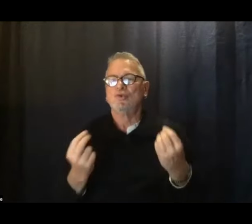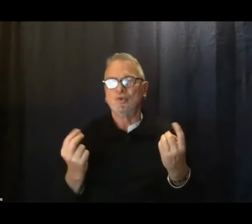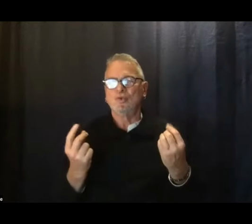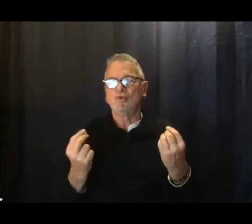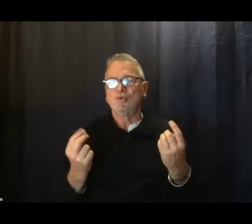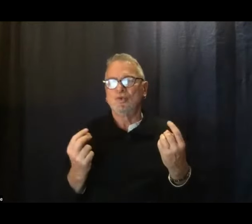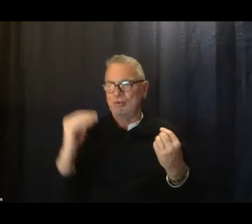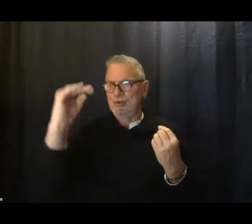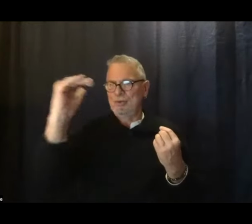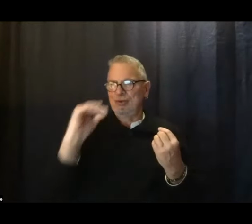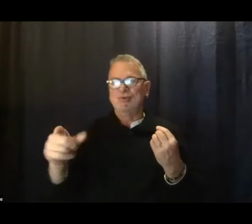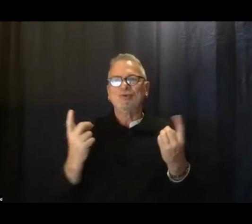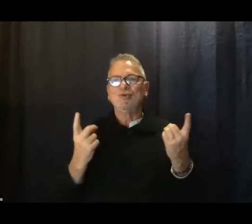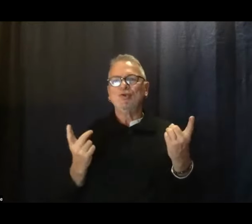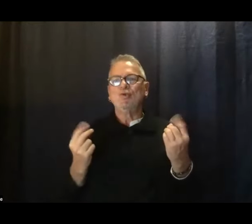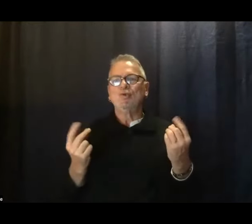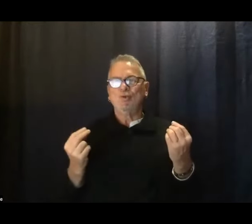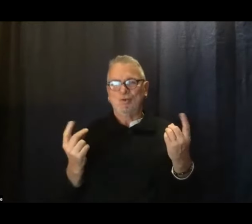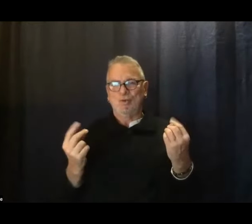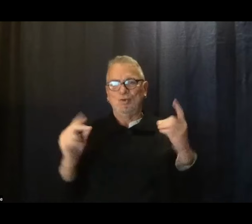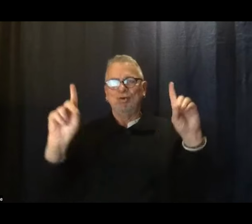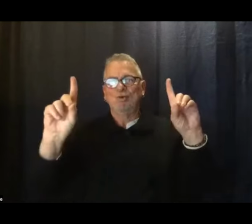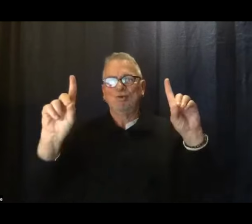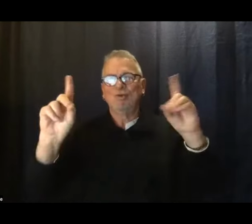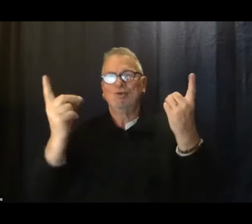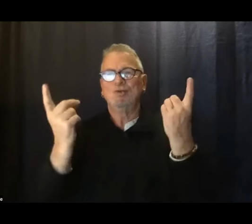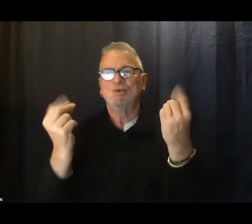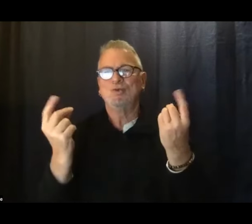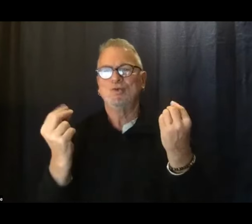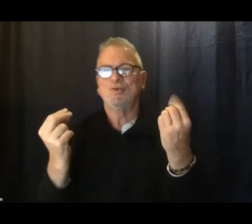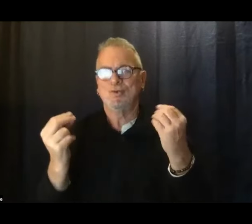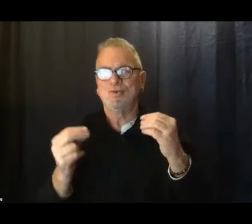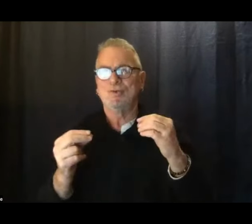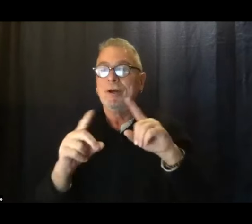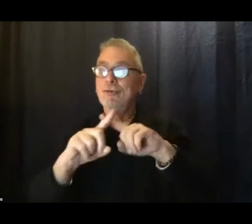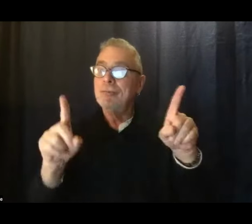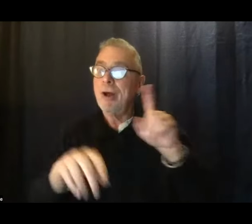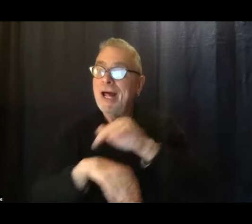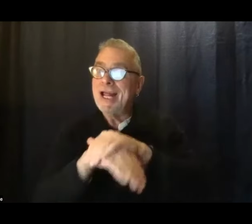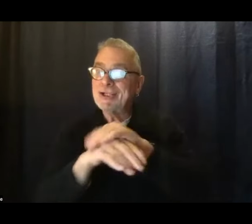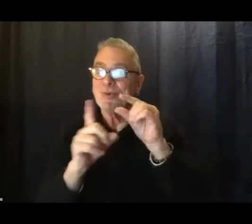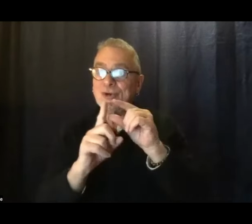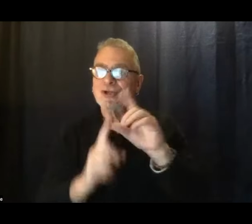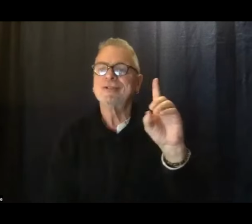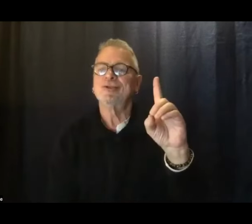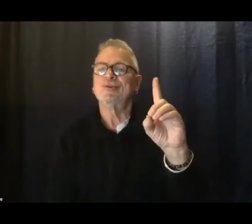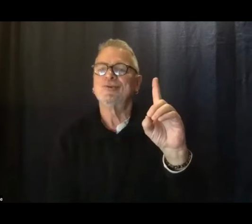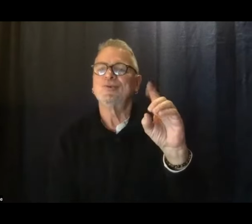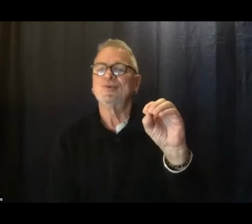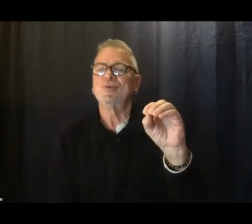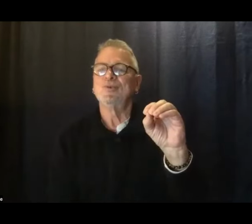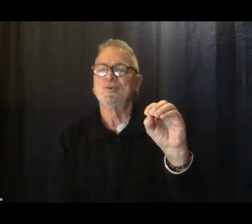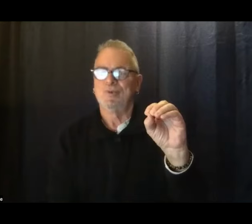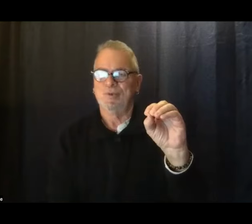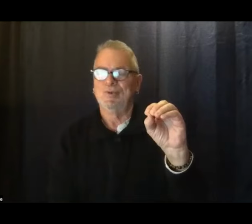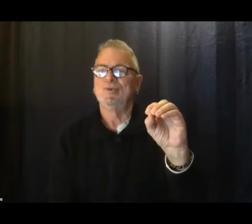The other one, do. Very common, right? Second one on the list. D, but the O.